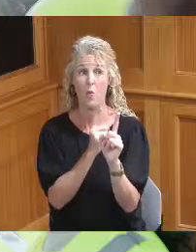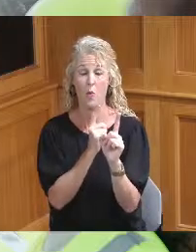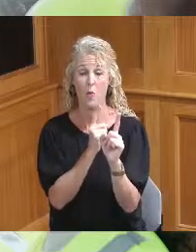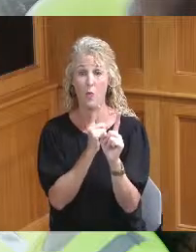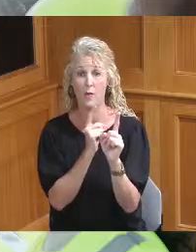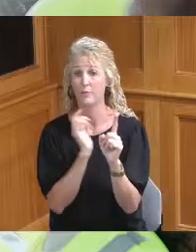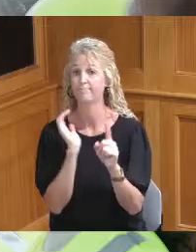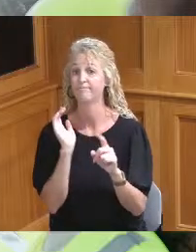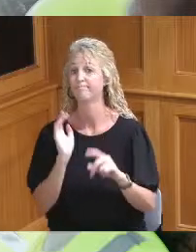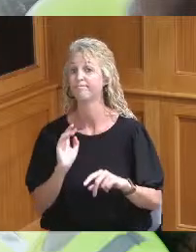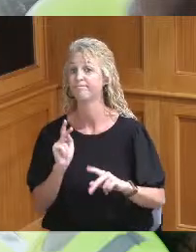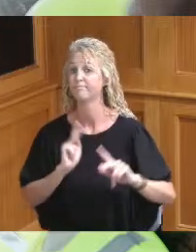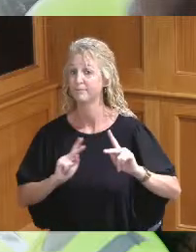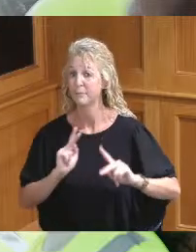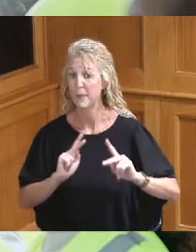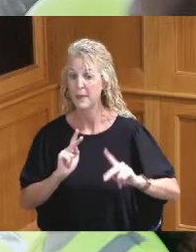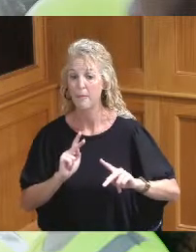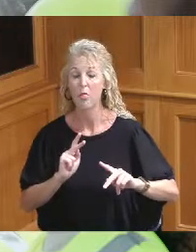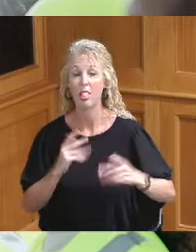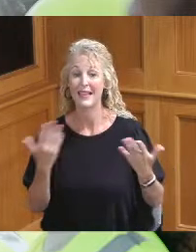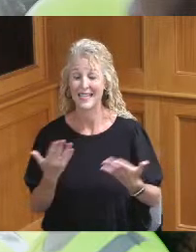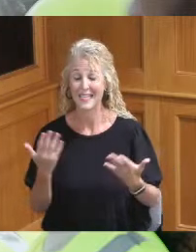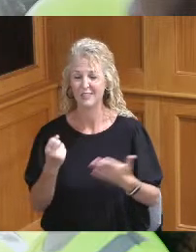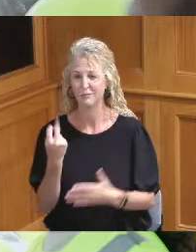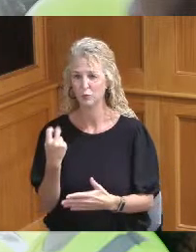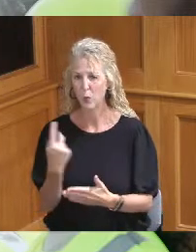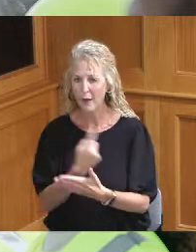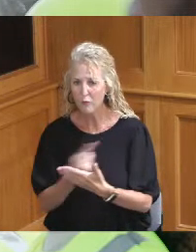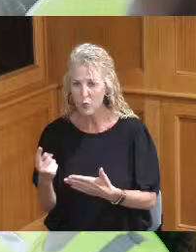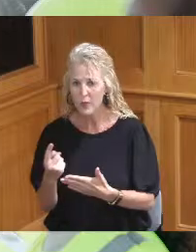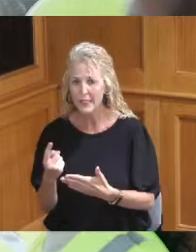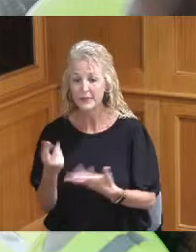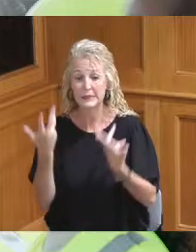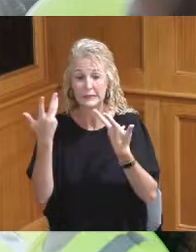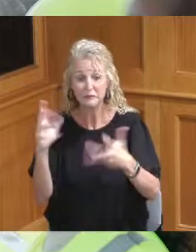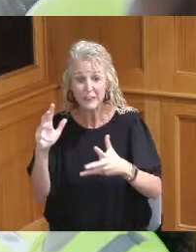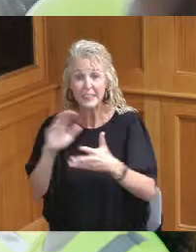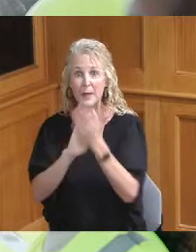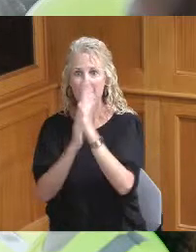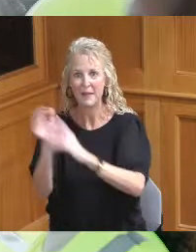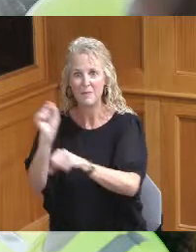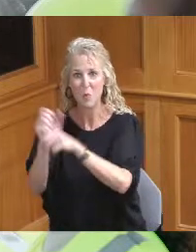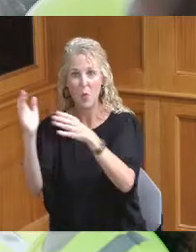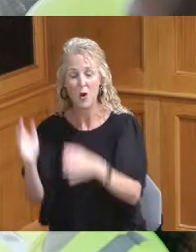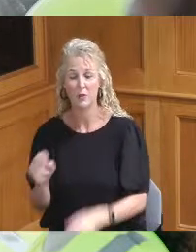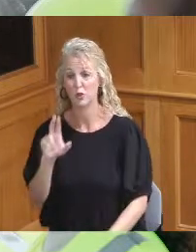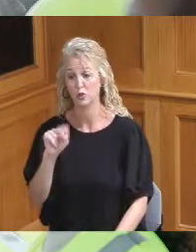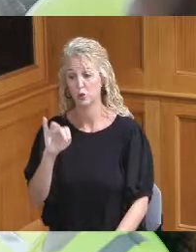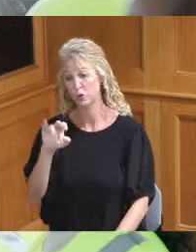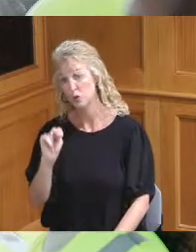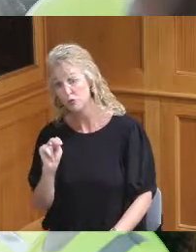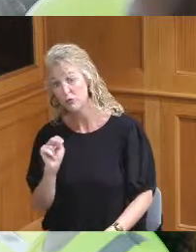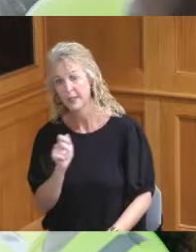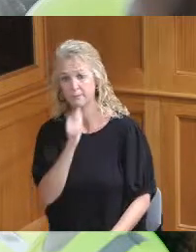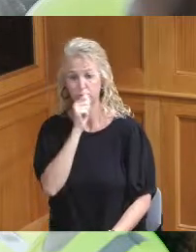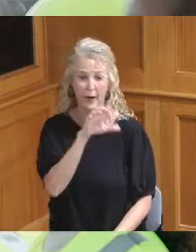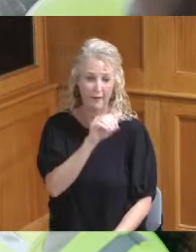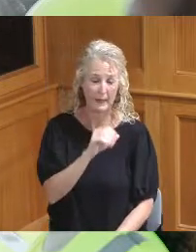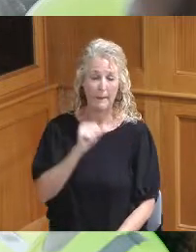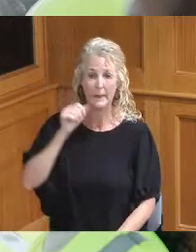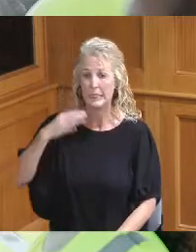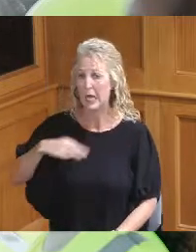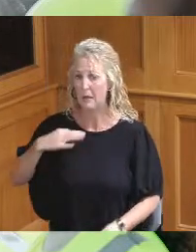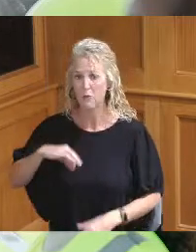our participants to thriving wage construction jobs. So partnerships with the unions, private companies, and nonprofits are